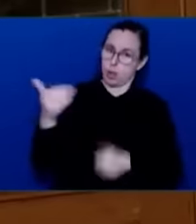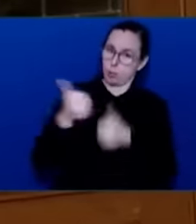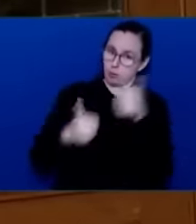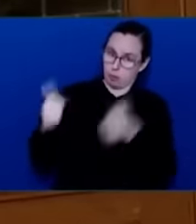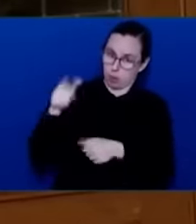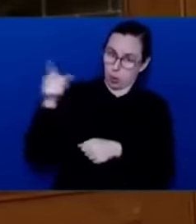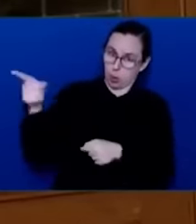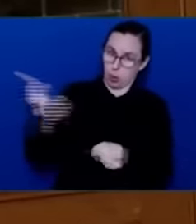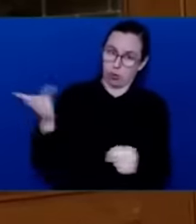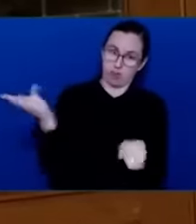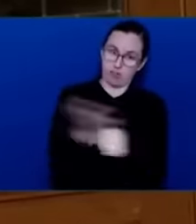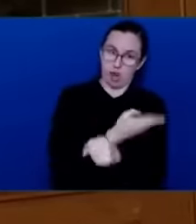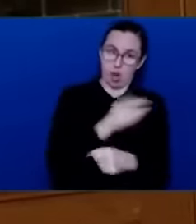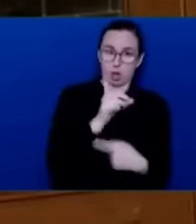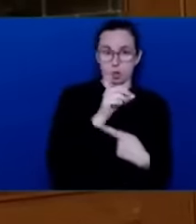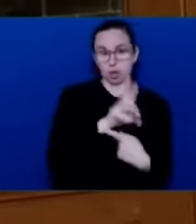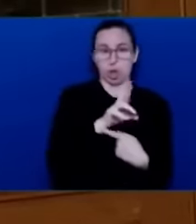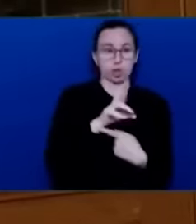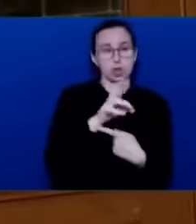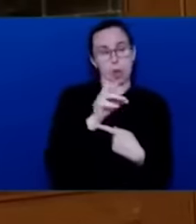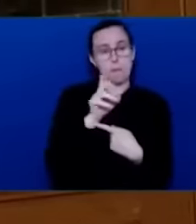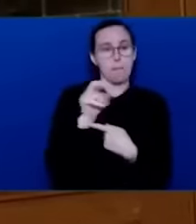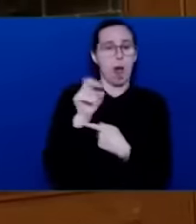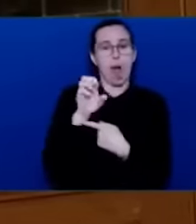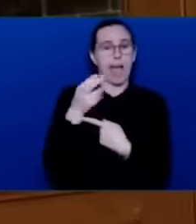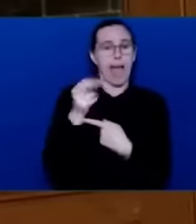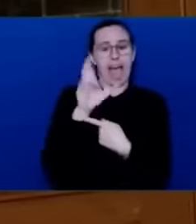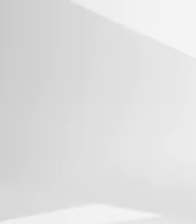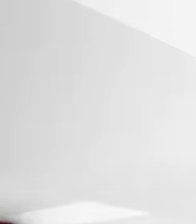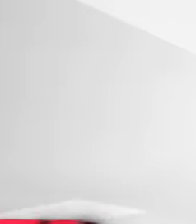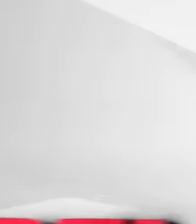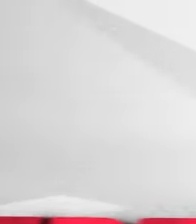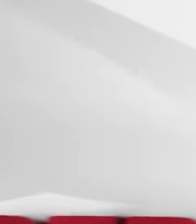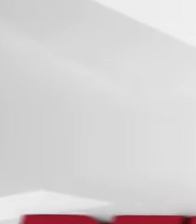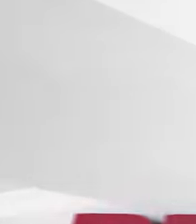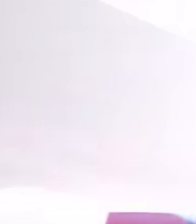thousands of healthcare workers who were wrongly kicked to the curb?